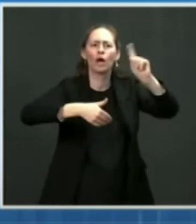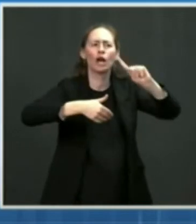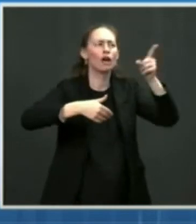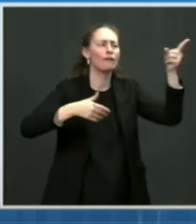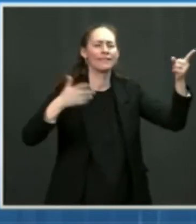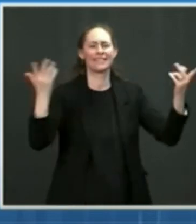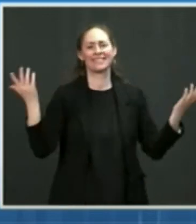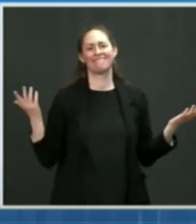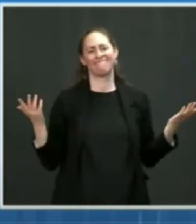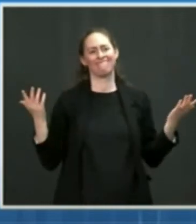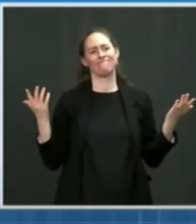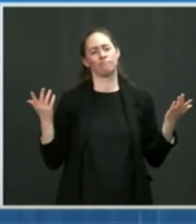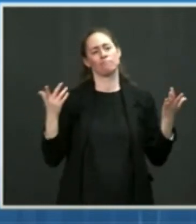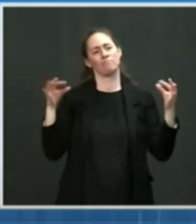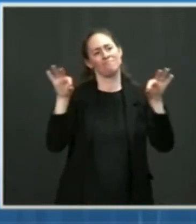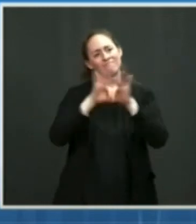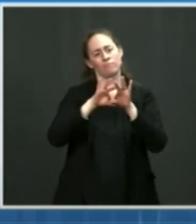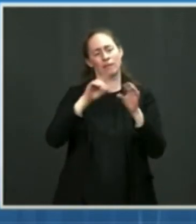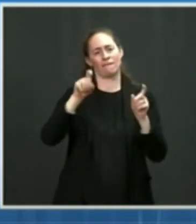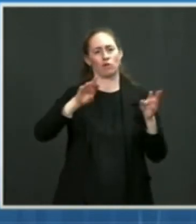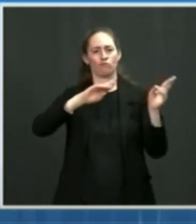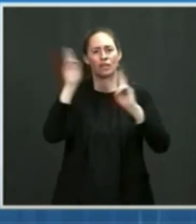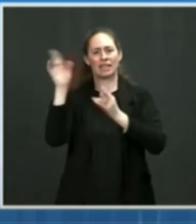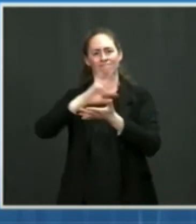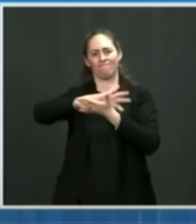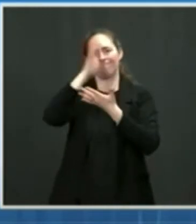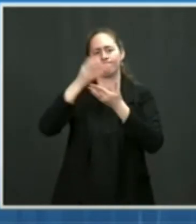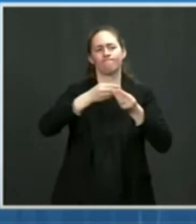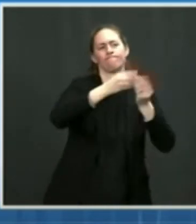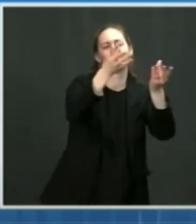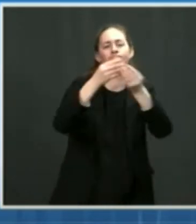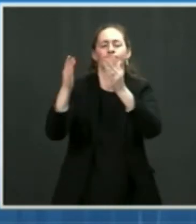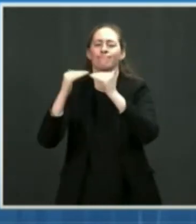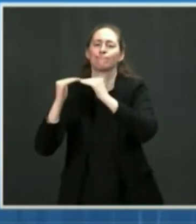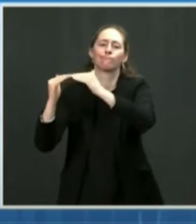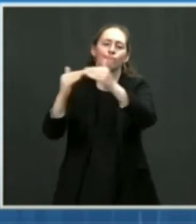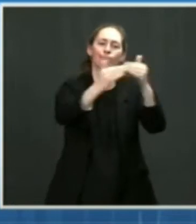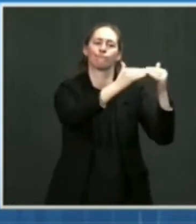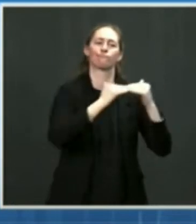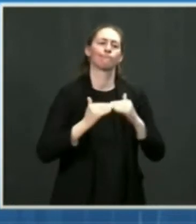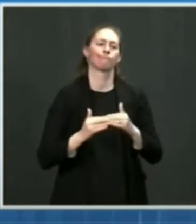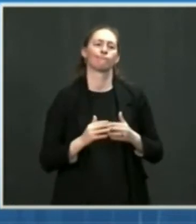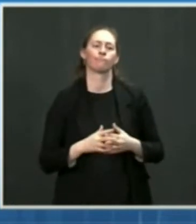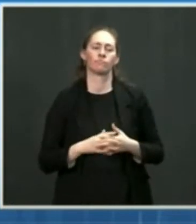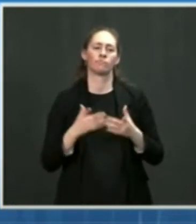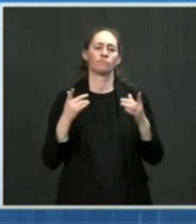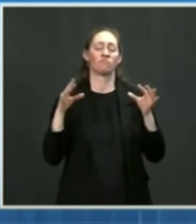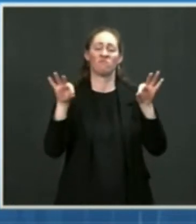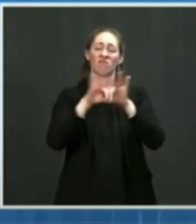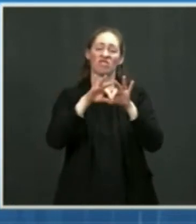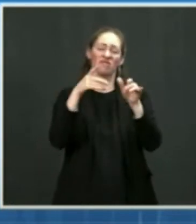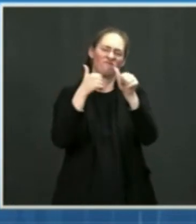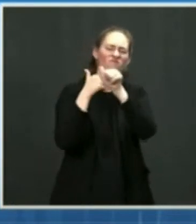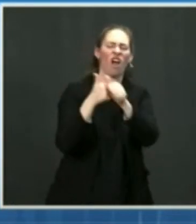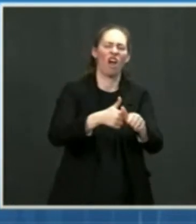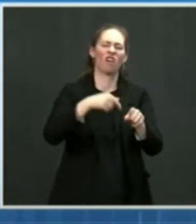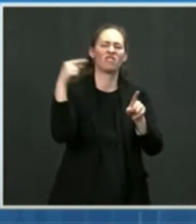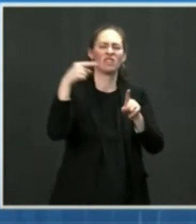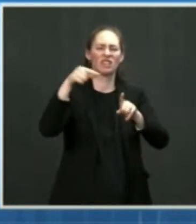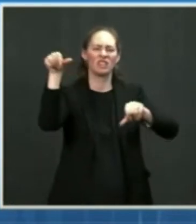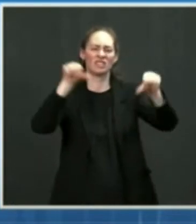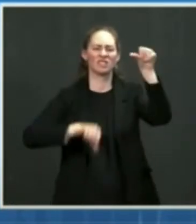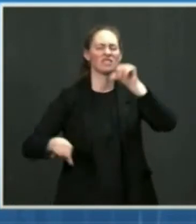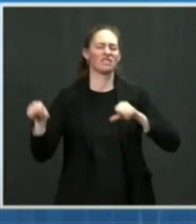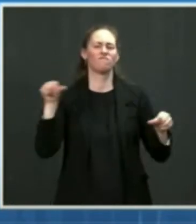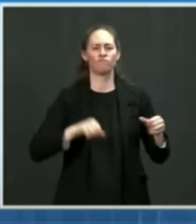Yeah. So, look, our job here is to follow the science, and I think in that regard, exactly